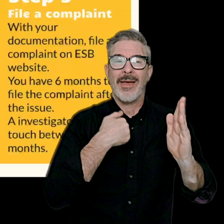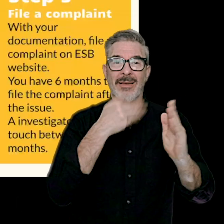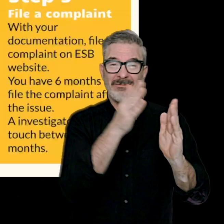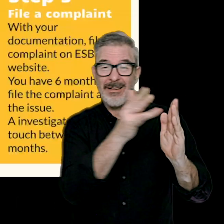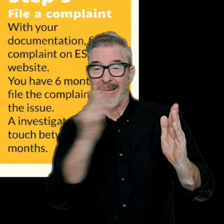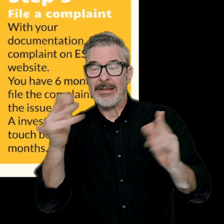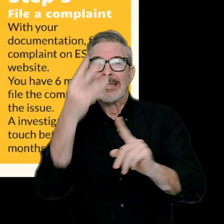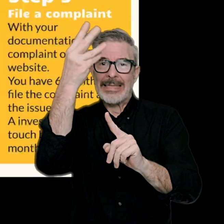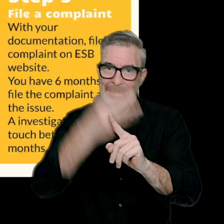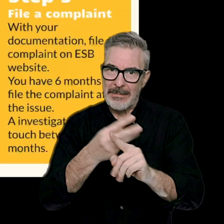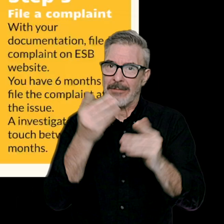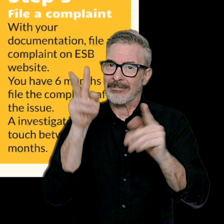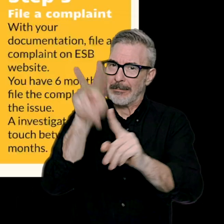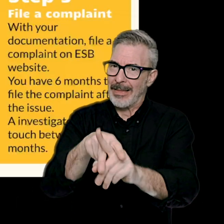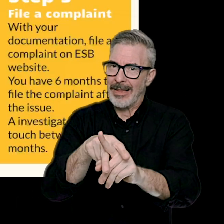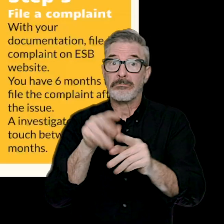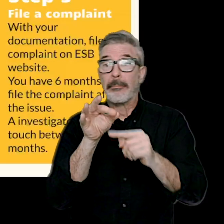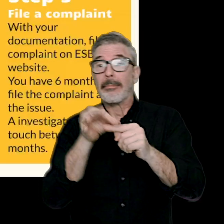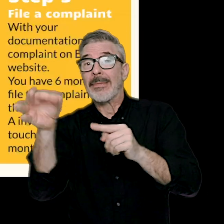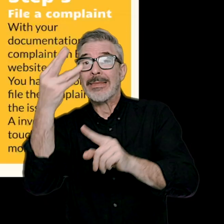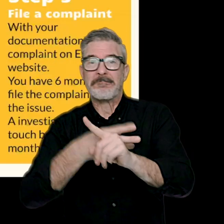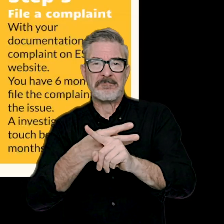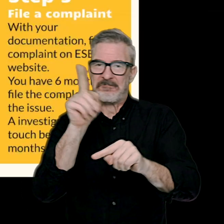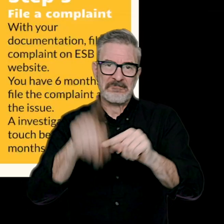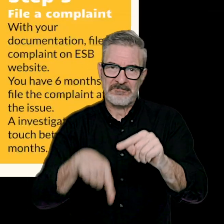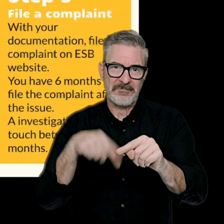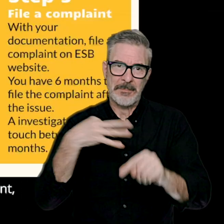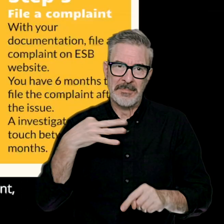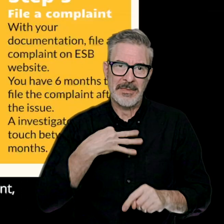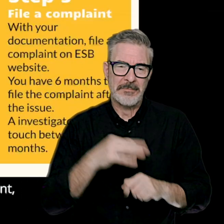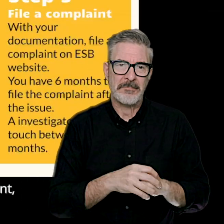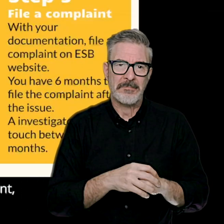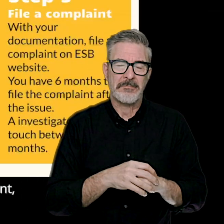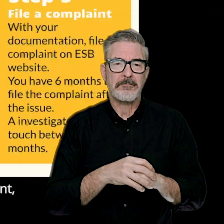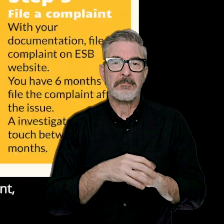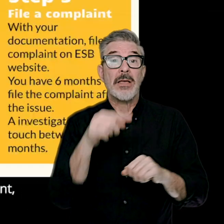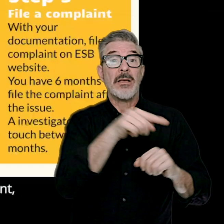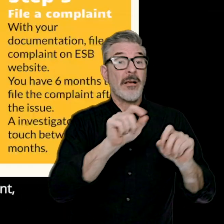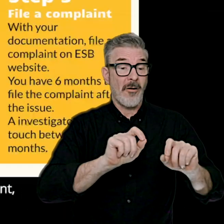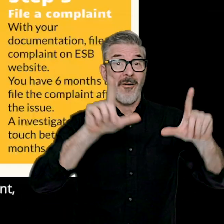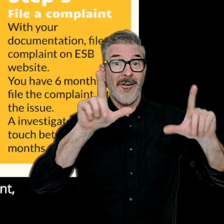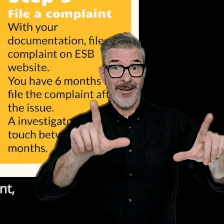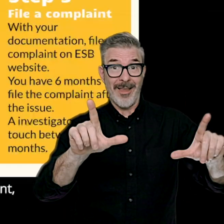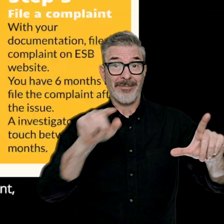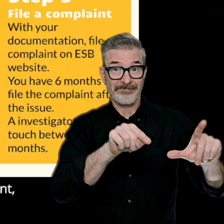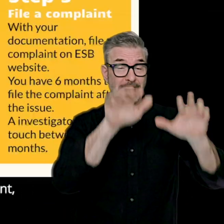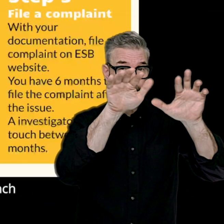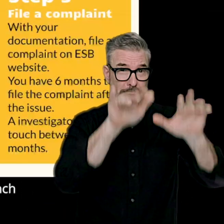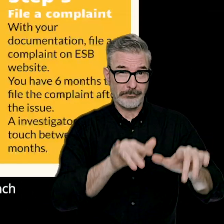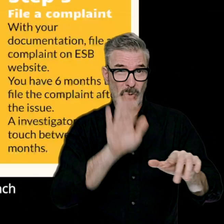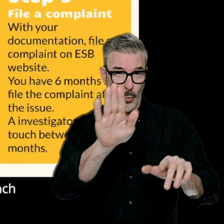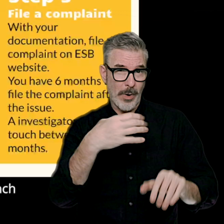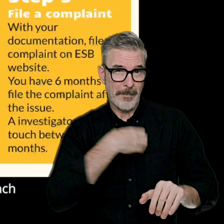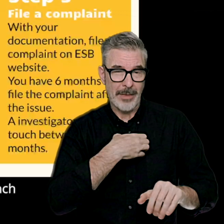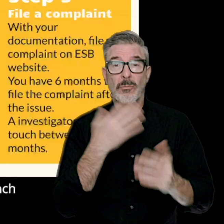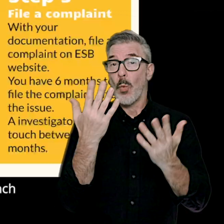note that you have 6 months to file the complaint after the issue. And once you have filed your complaint, an investigator from